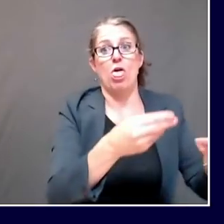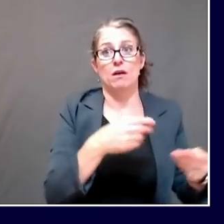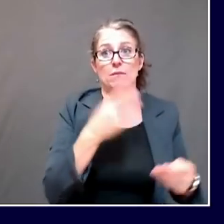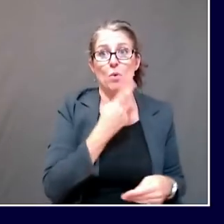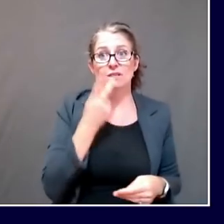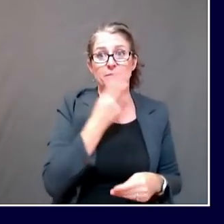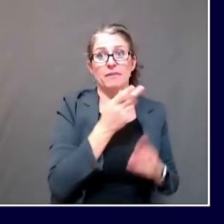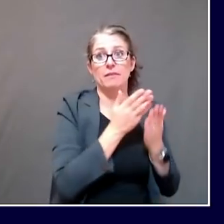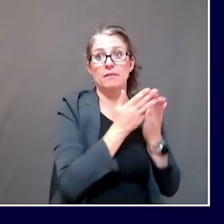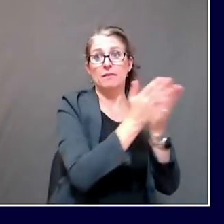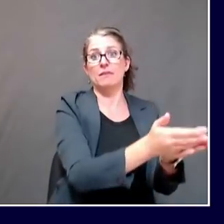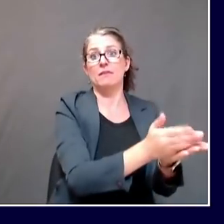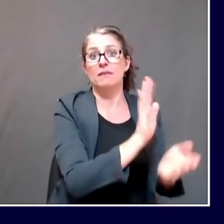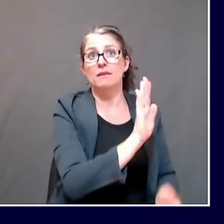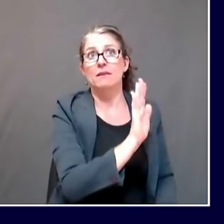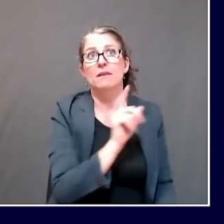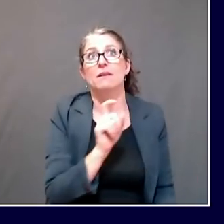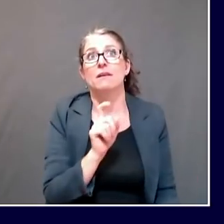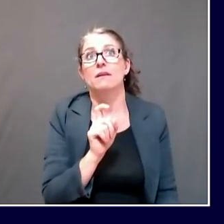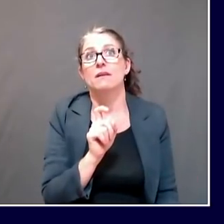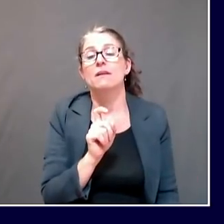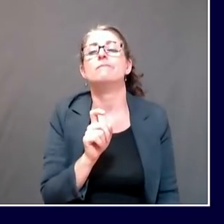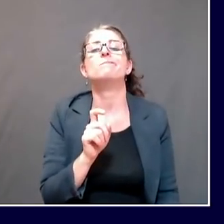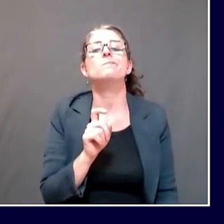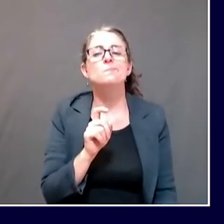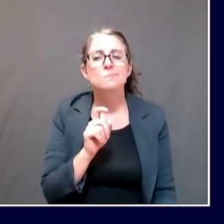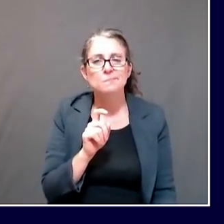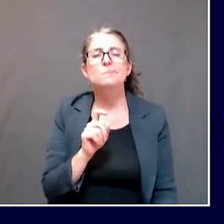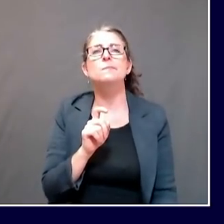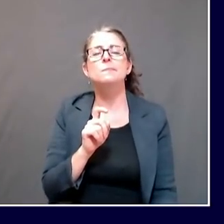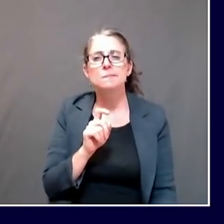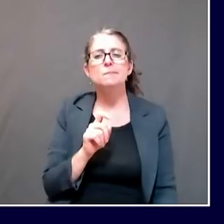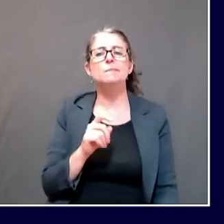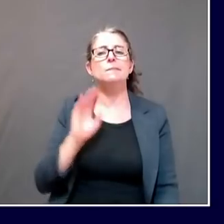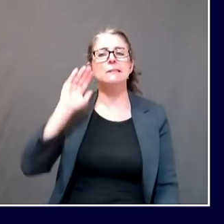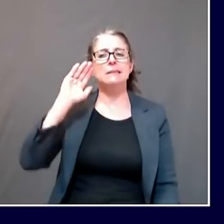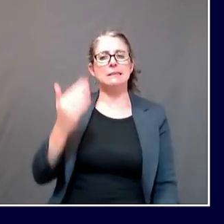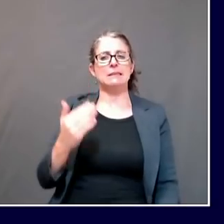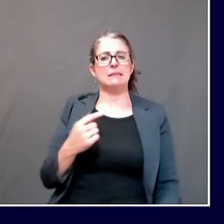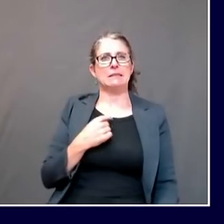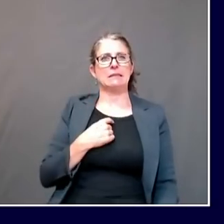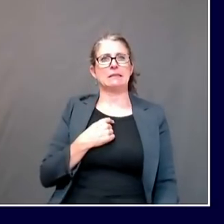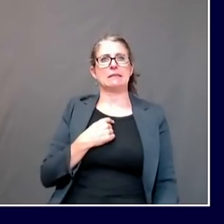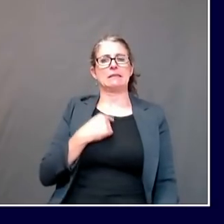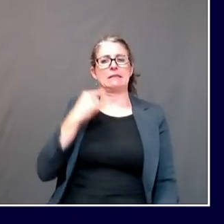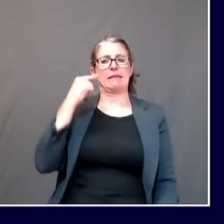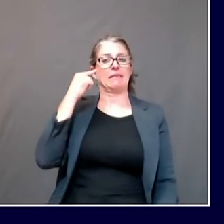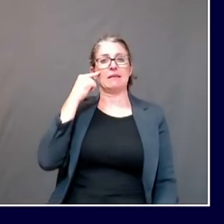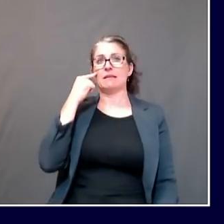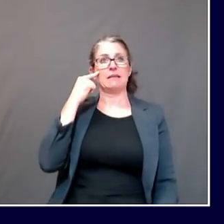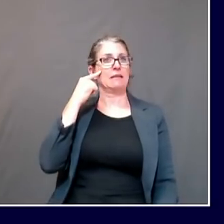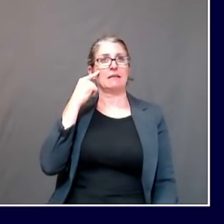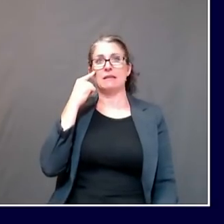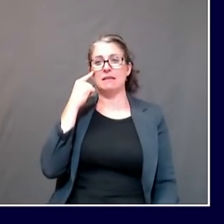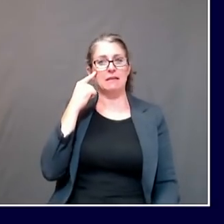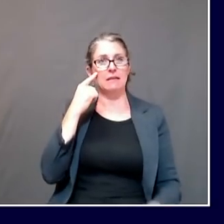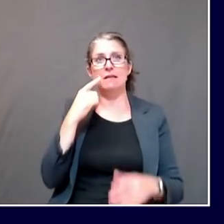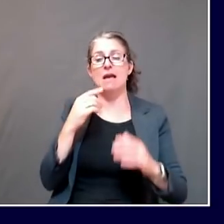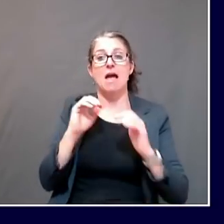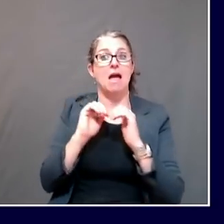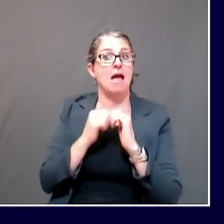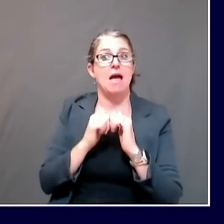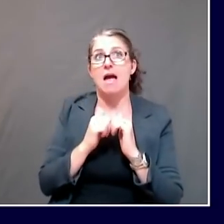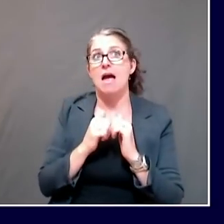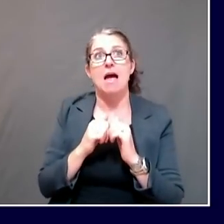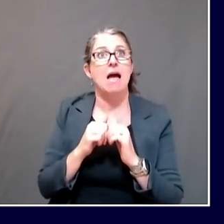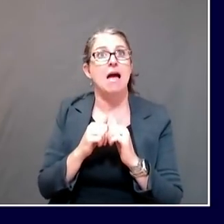the Sanford area to the shipyard started at least some of the cases that we've subsequently detected. As I mentioned a moment ago, one